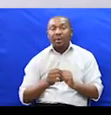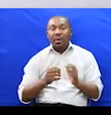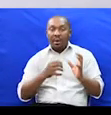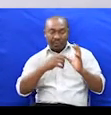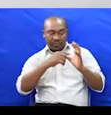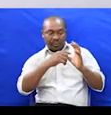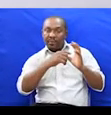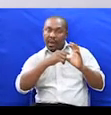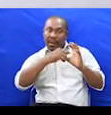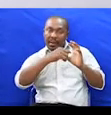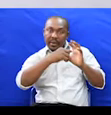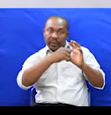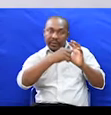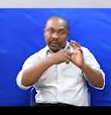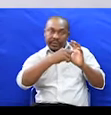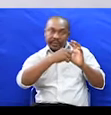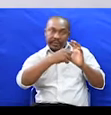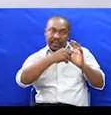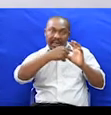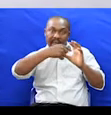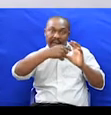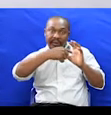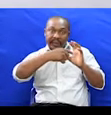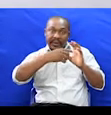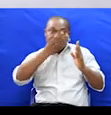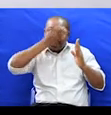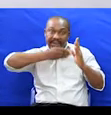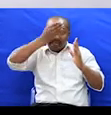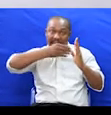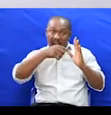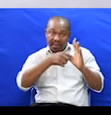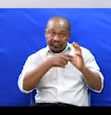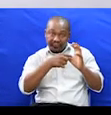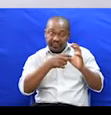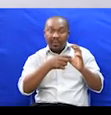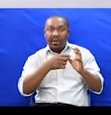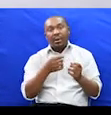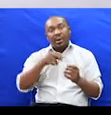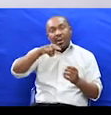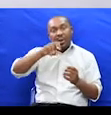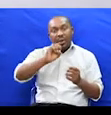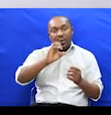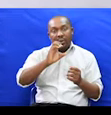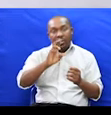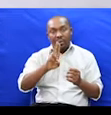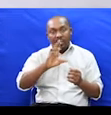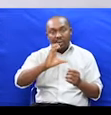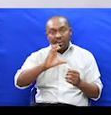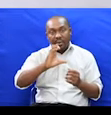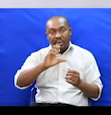all this at the center is a nucleus. All this at the center is a nucleus. Then electron revolve